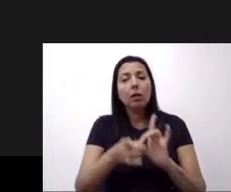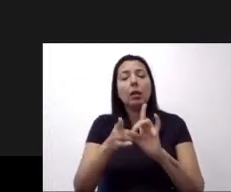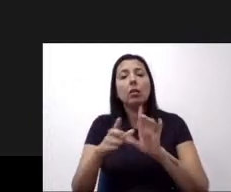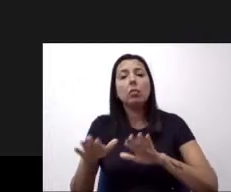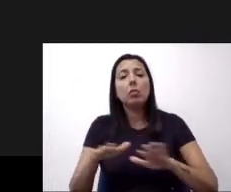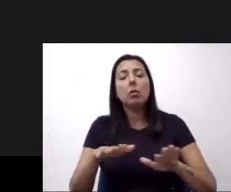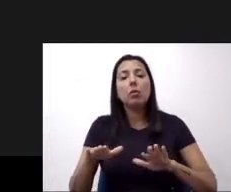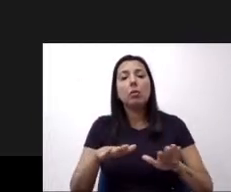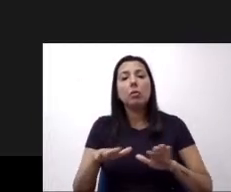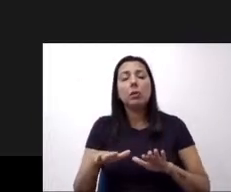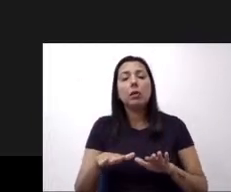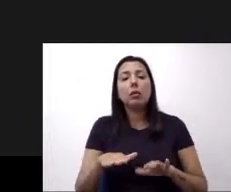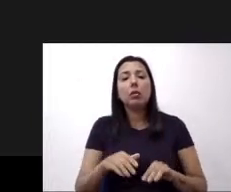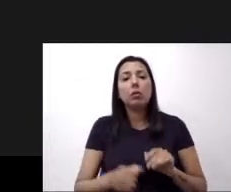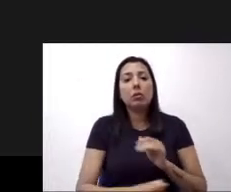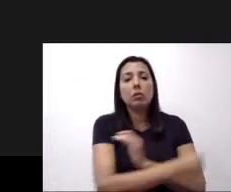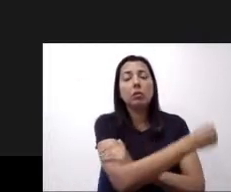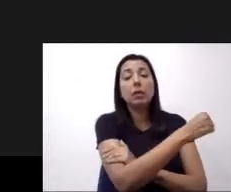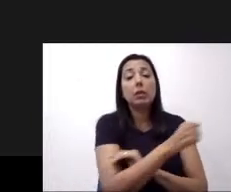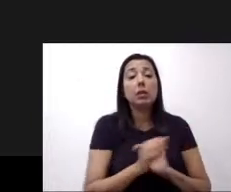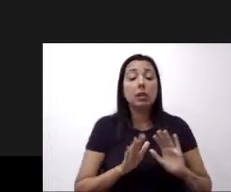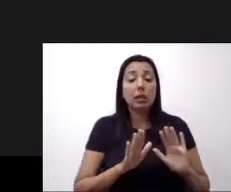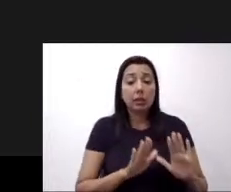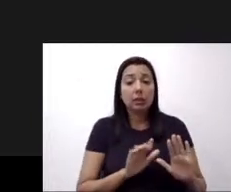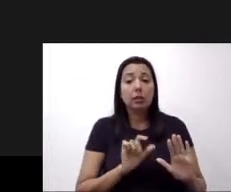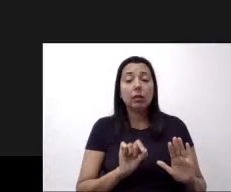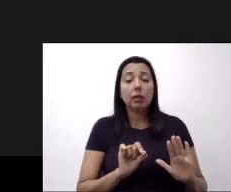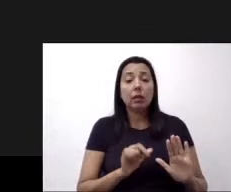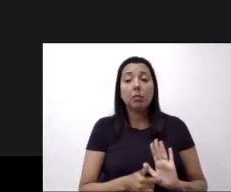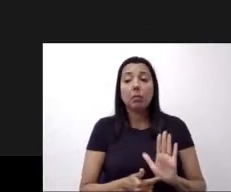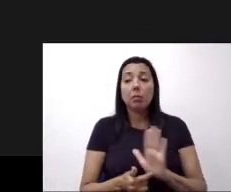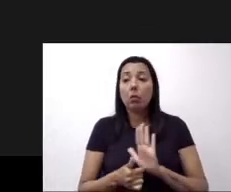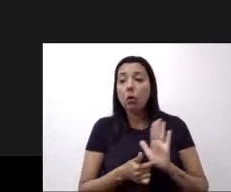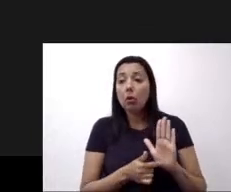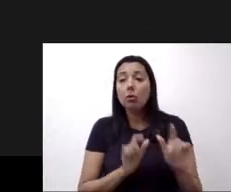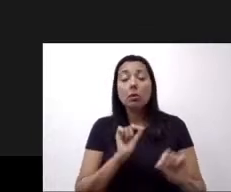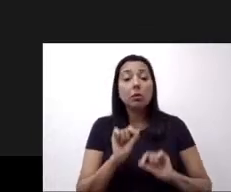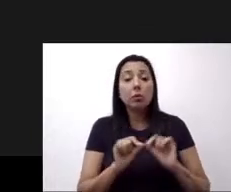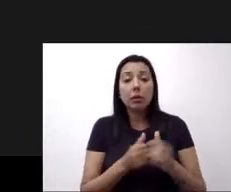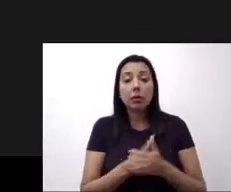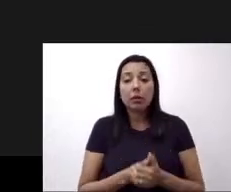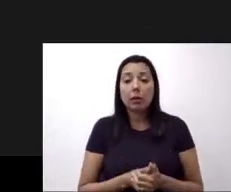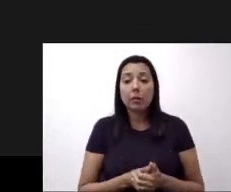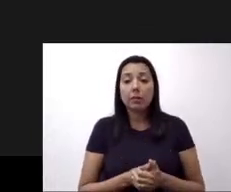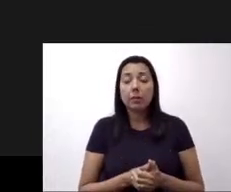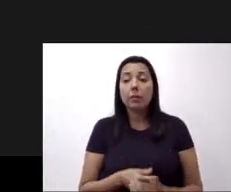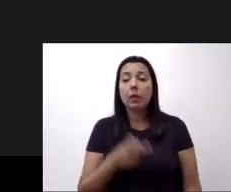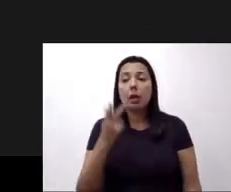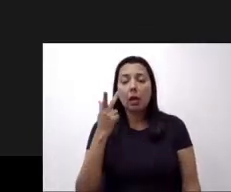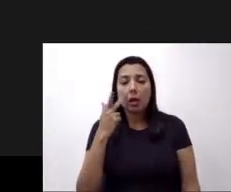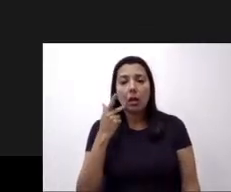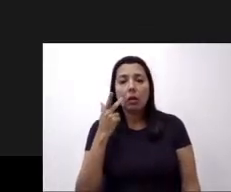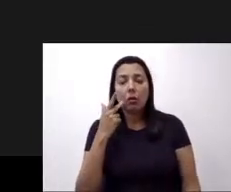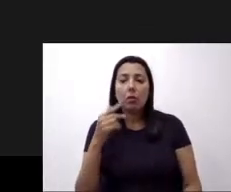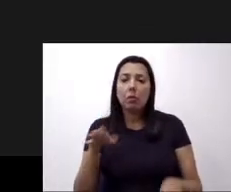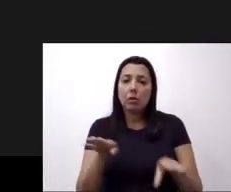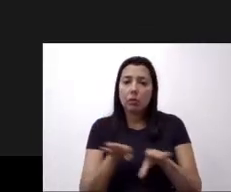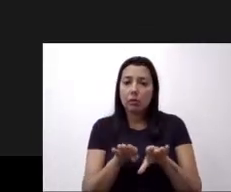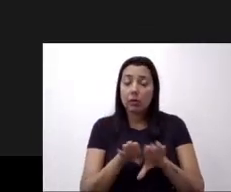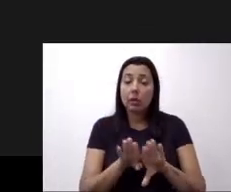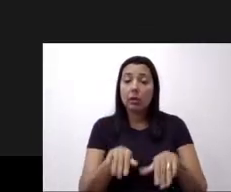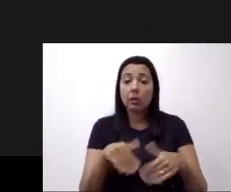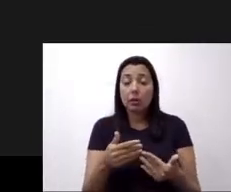thus it puts forward the equality norm. But the legitimization